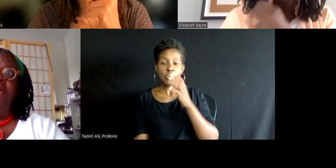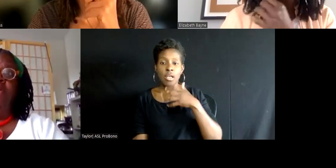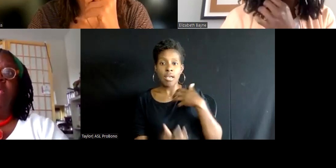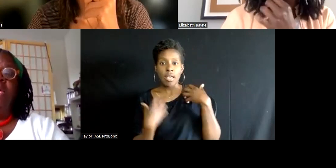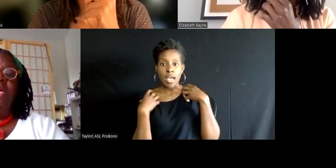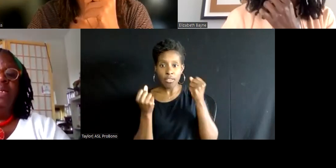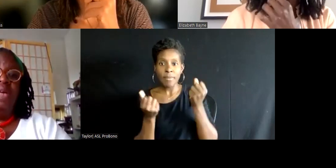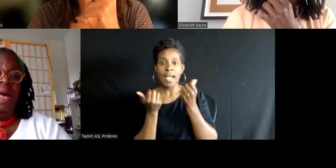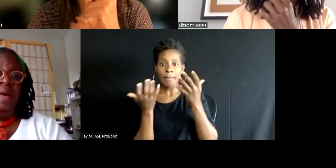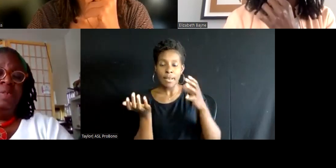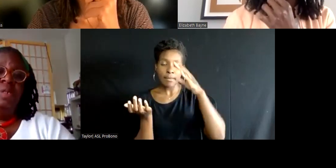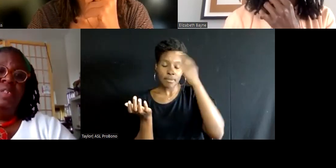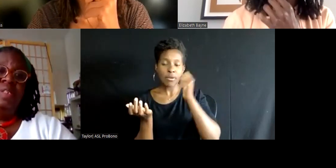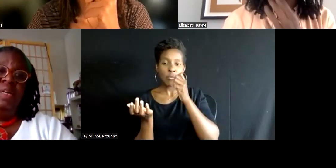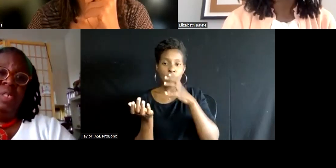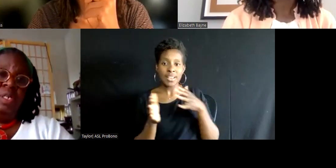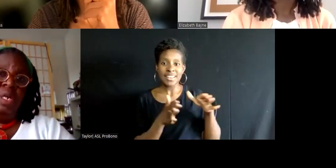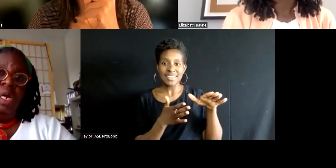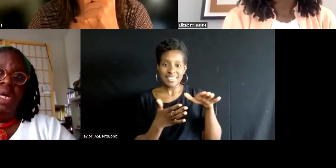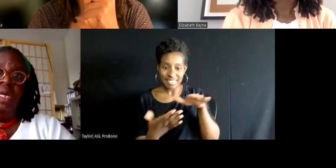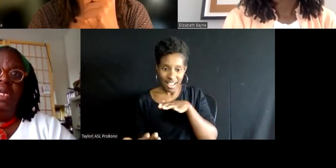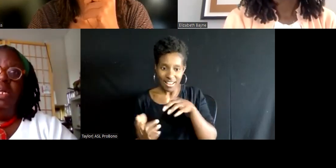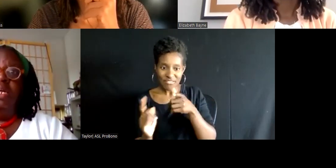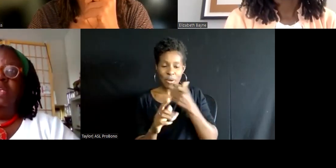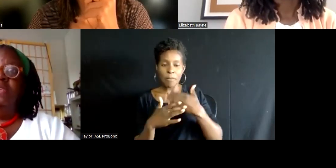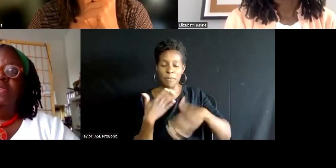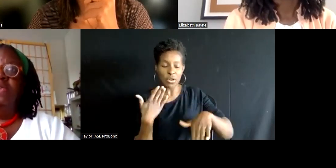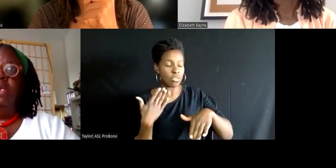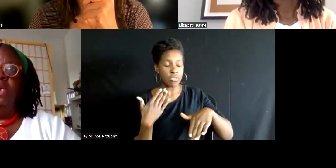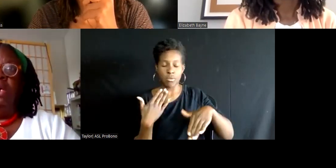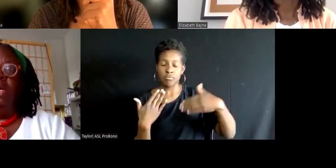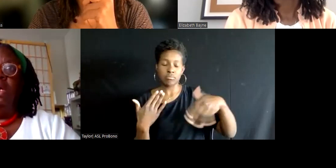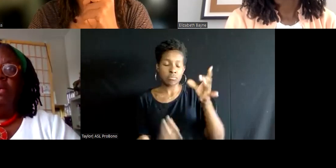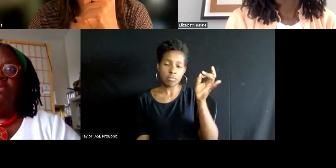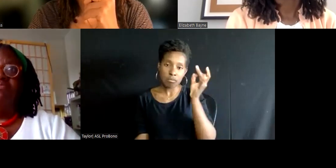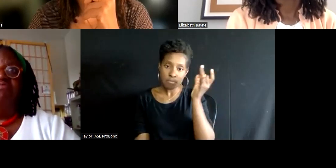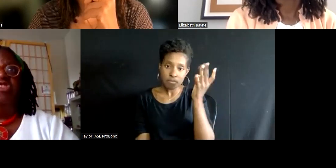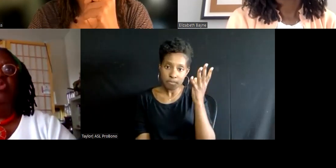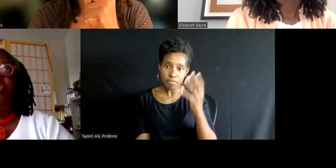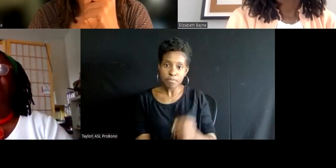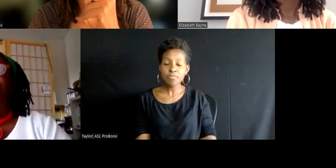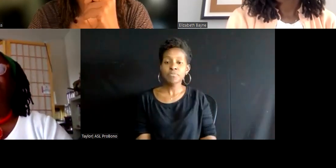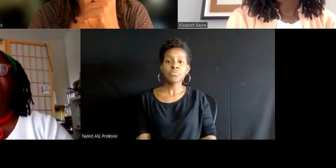die giving birth, is absolutely astounding. It is